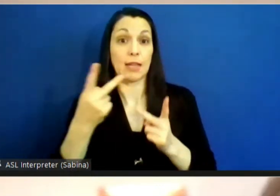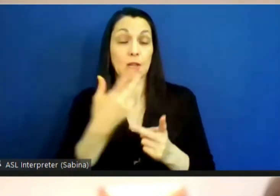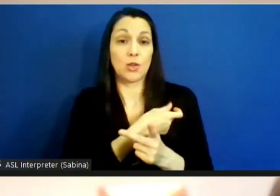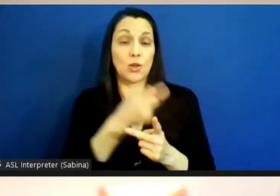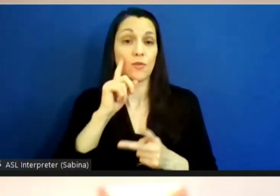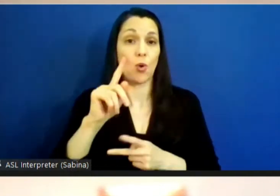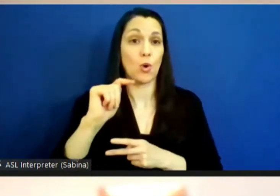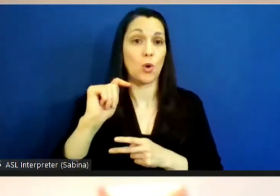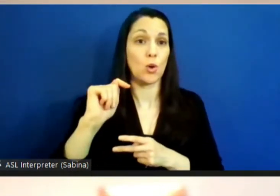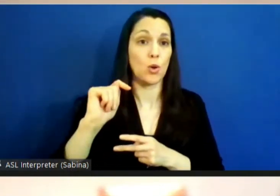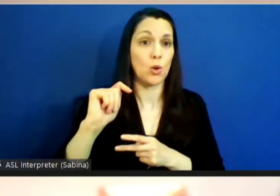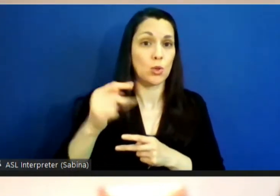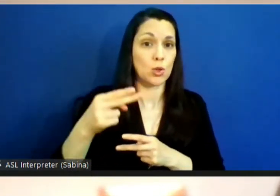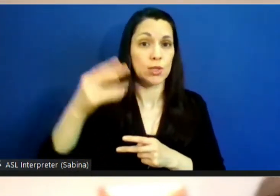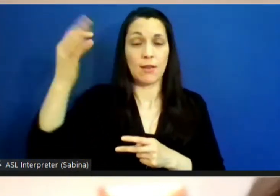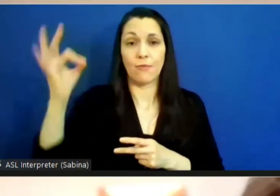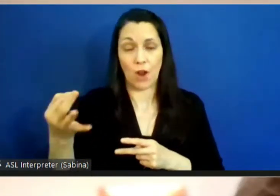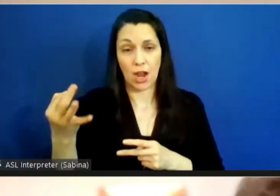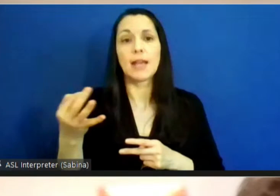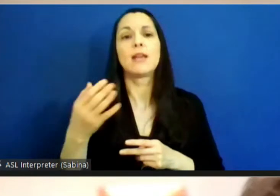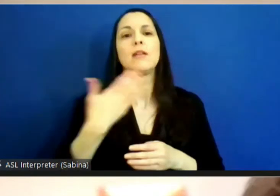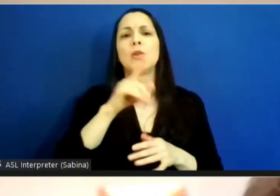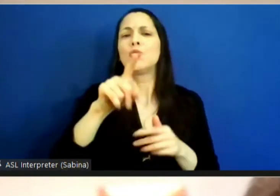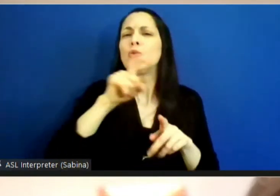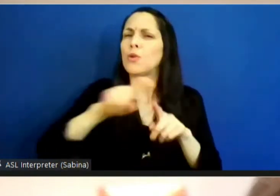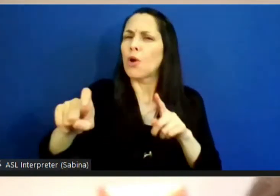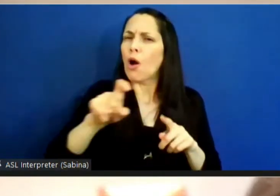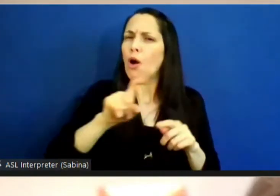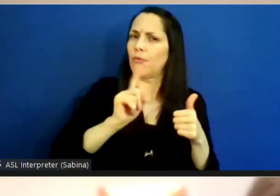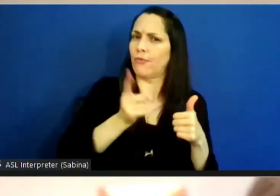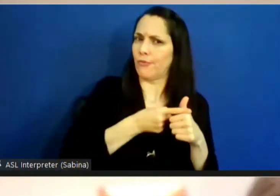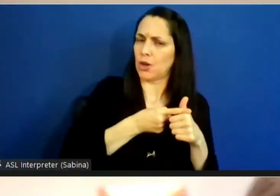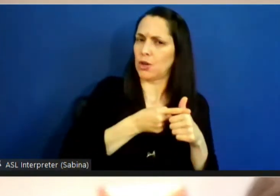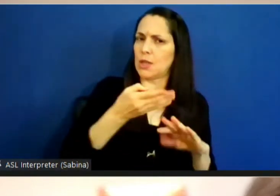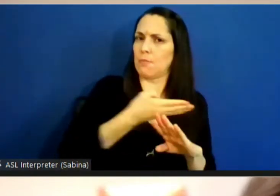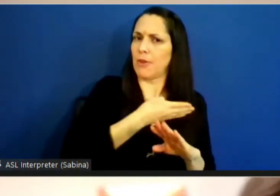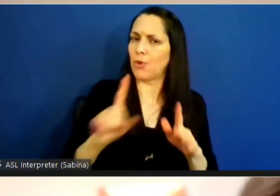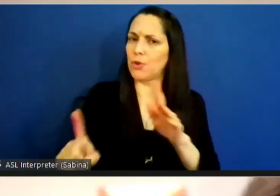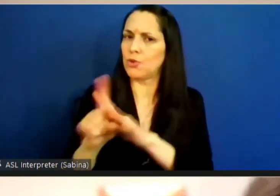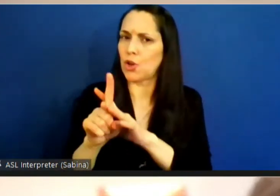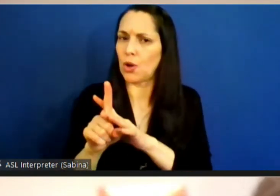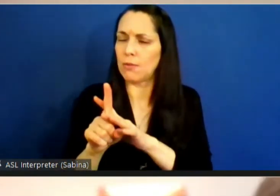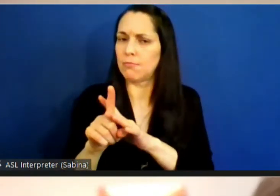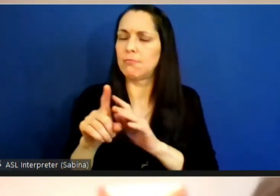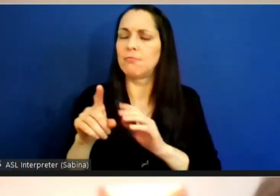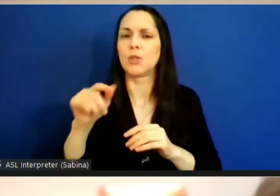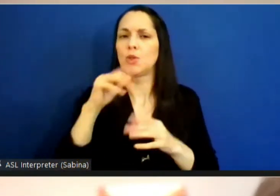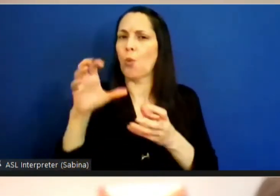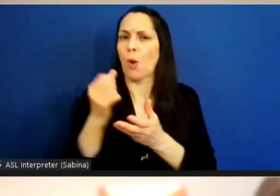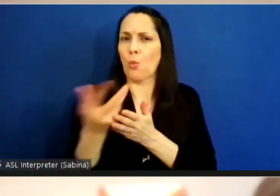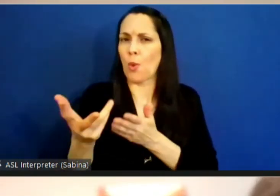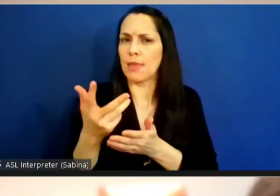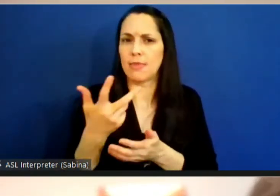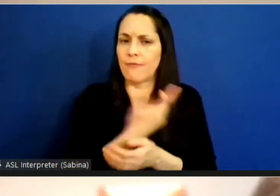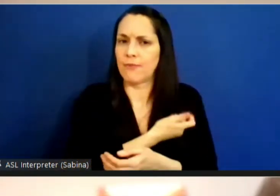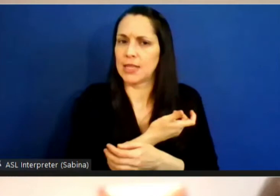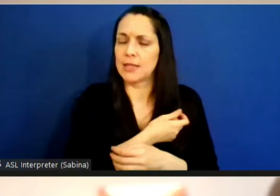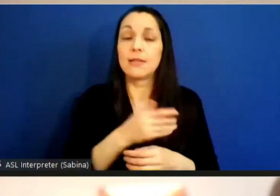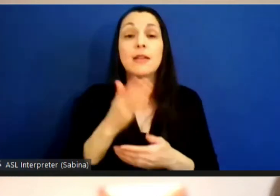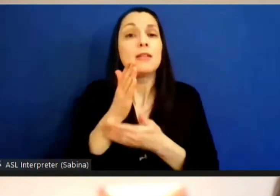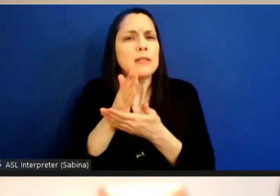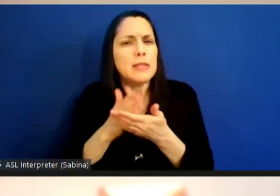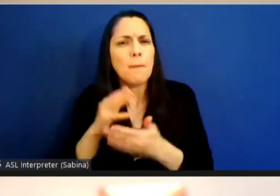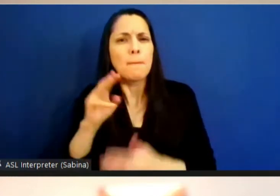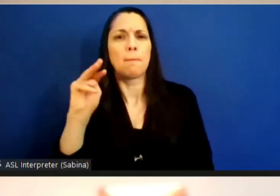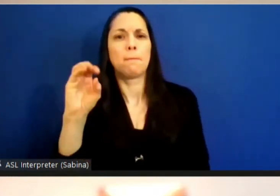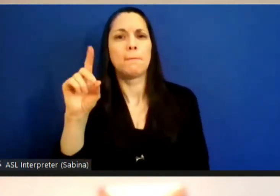so they can align 10 people so there's less waste of those vaccines. And some Moderna are also available if